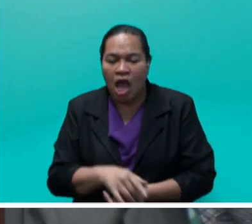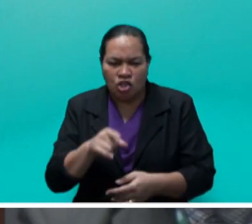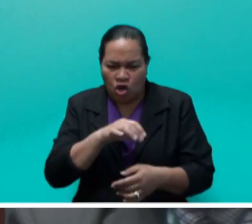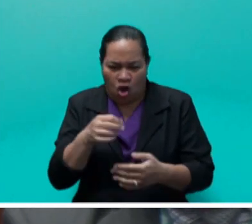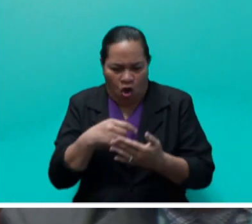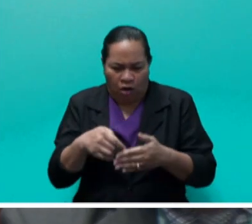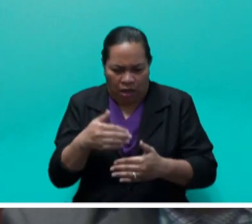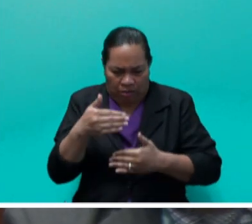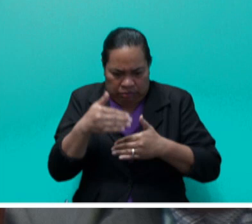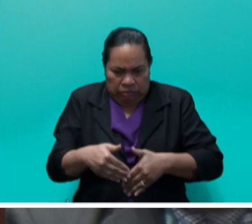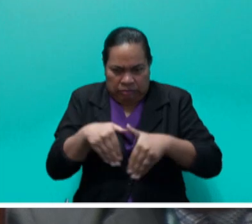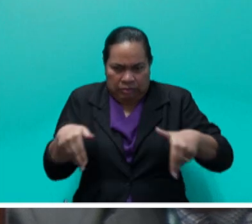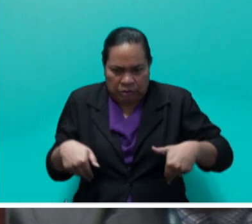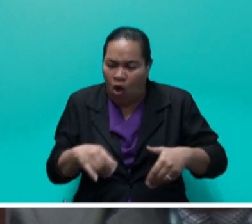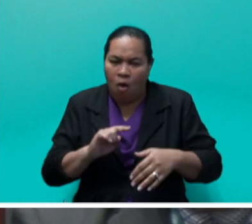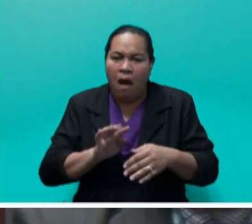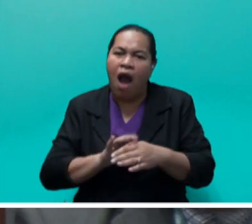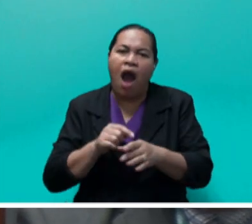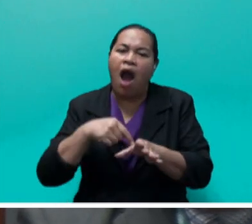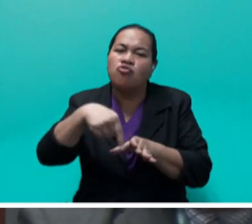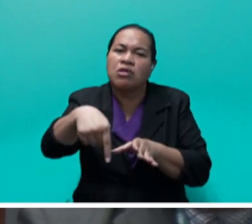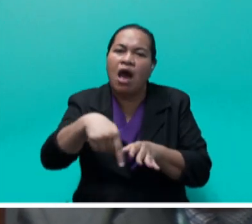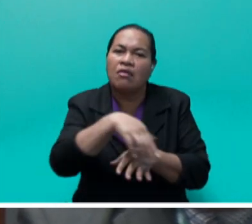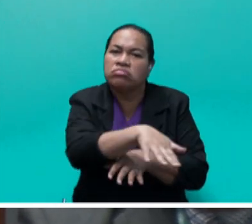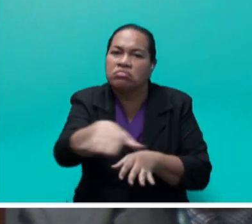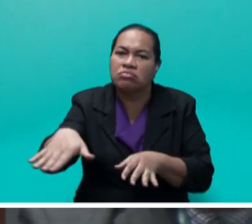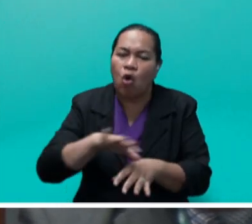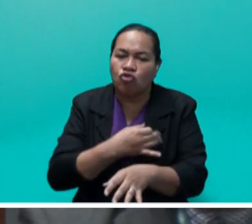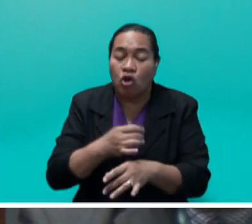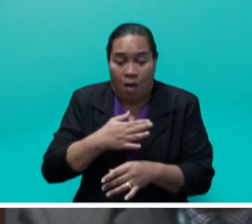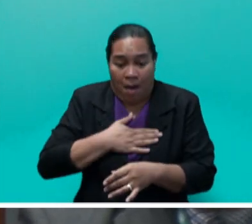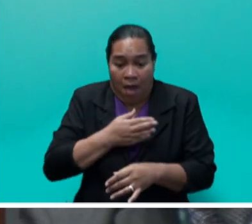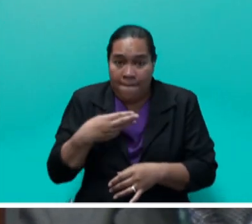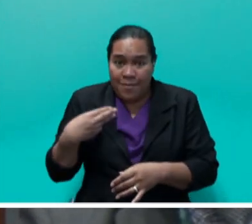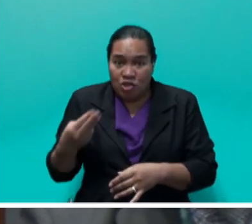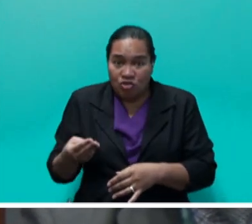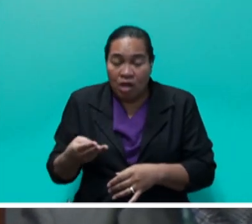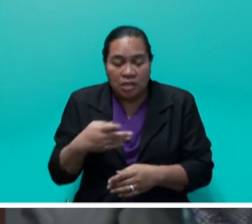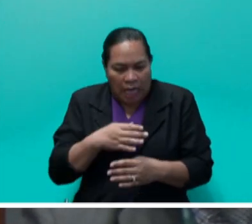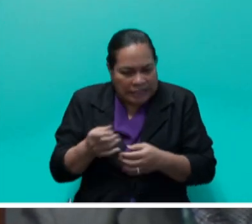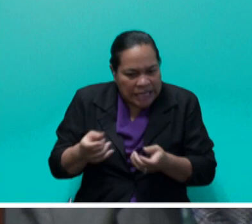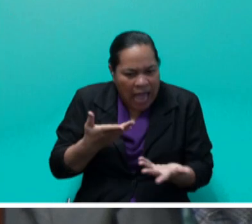jurisdictions, that is the high seas. And my ministry is in moving to develop the various